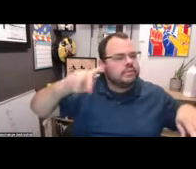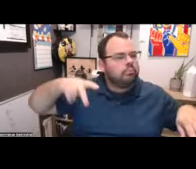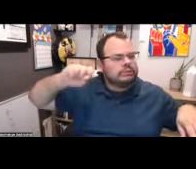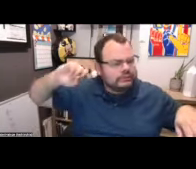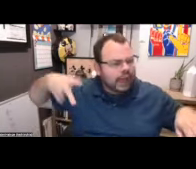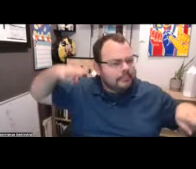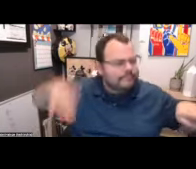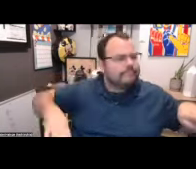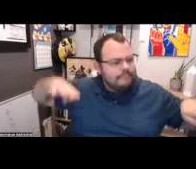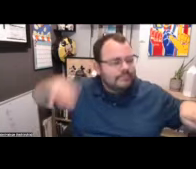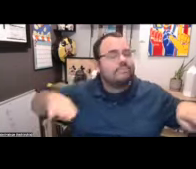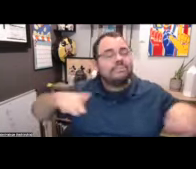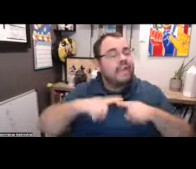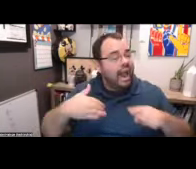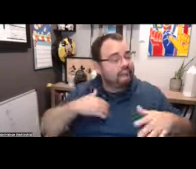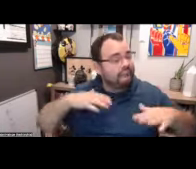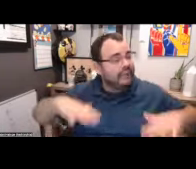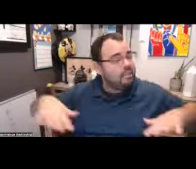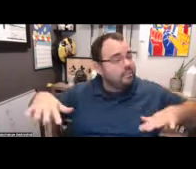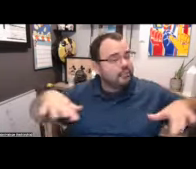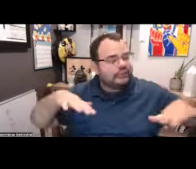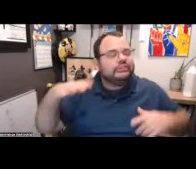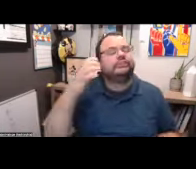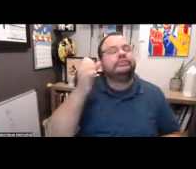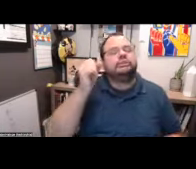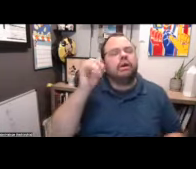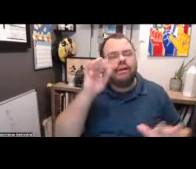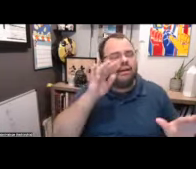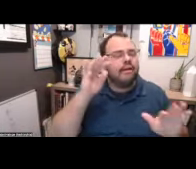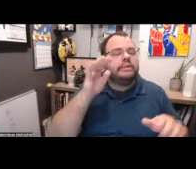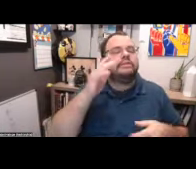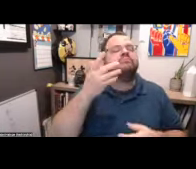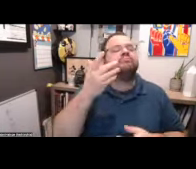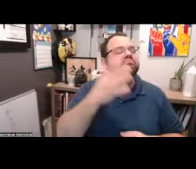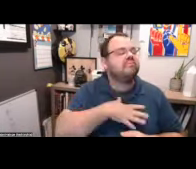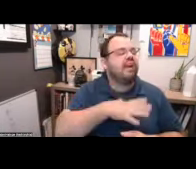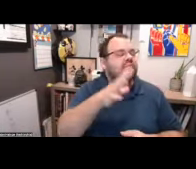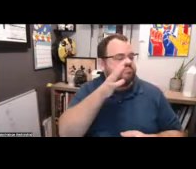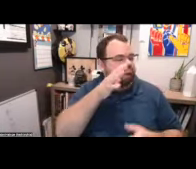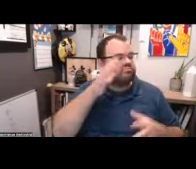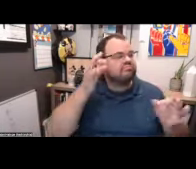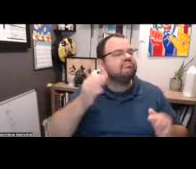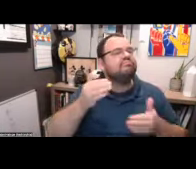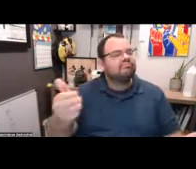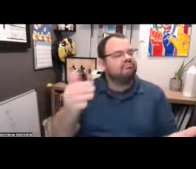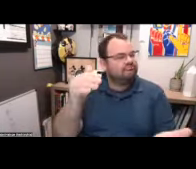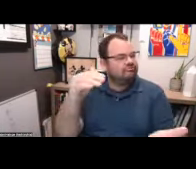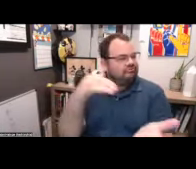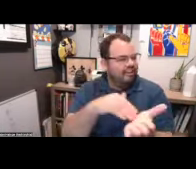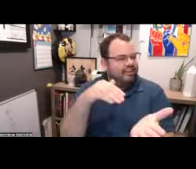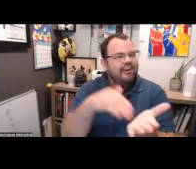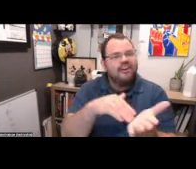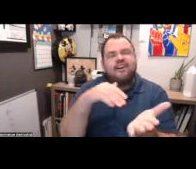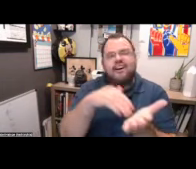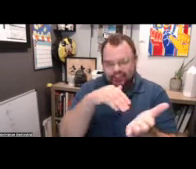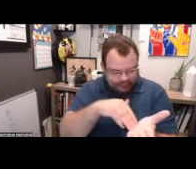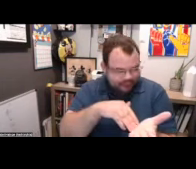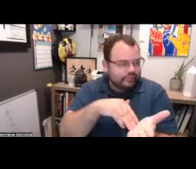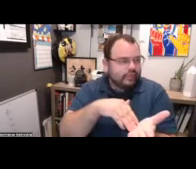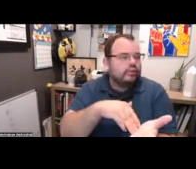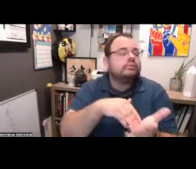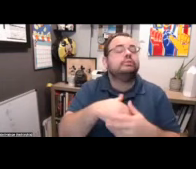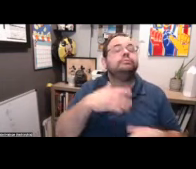floor, so they would stop. So like, Daniel, and then since I looked, they're like, you see, he can hear. Right? So my